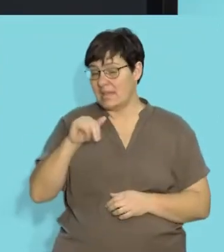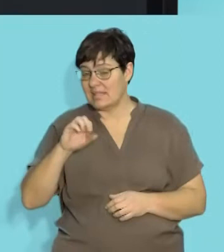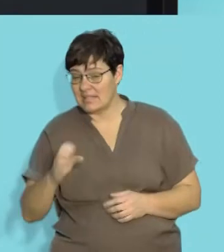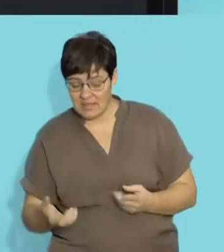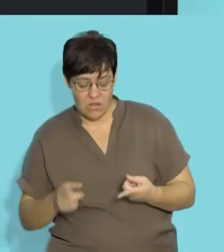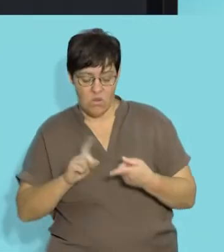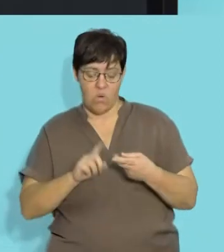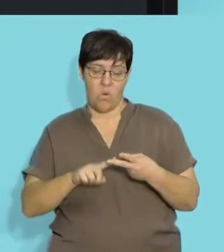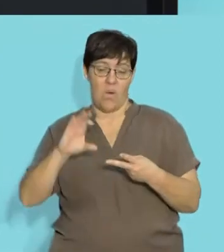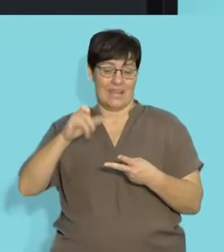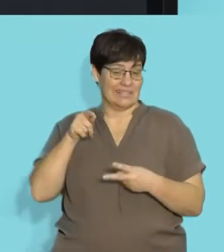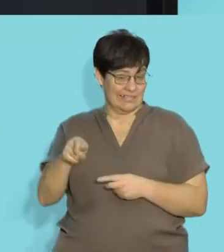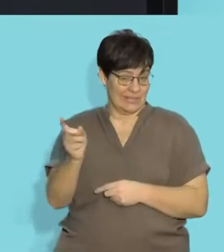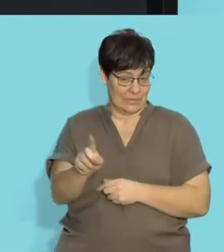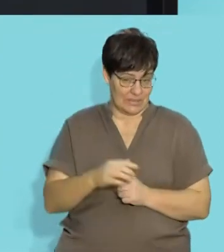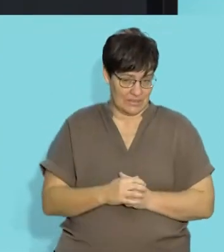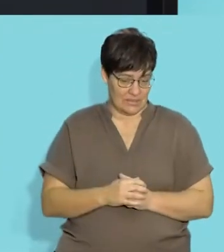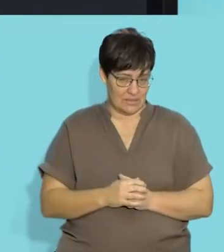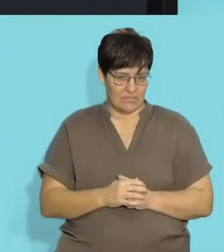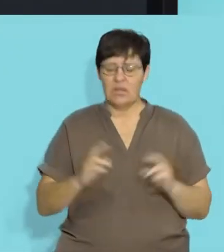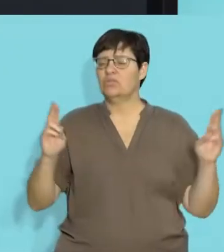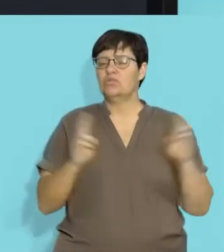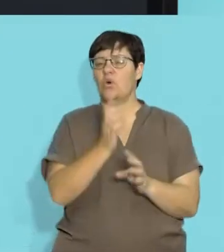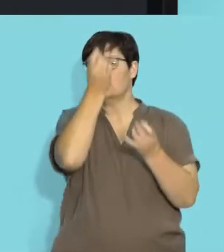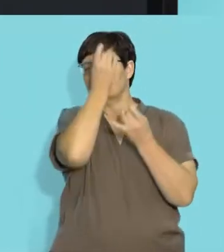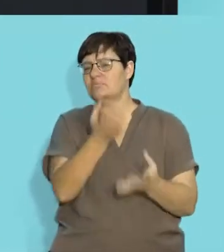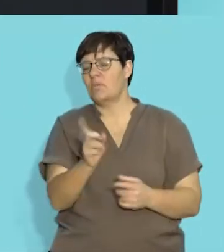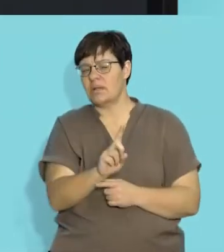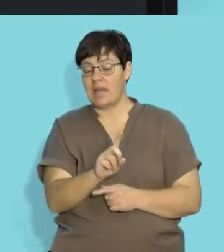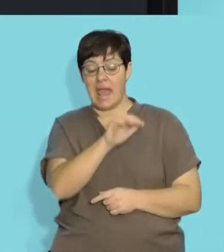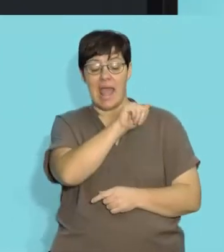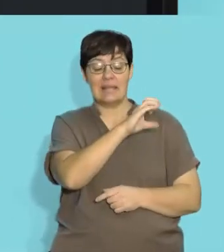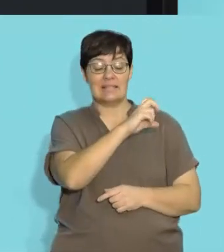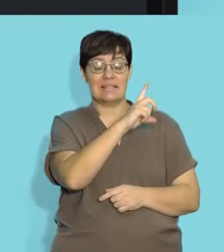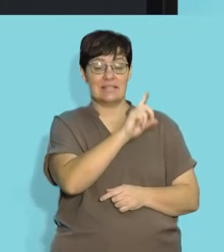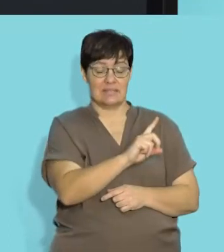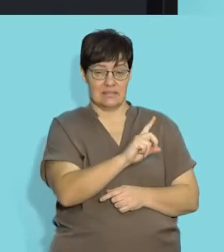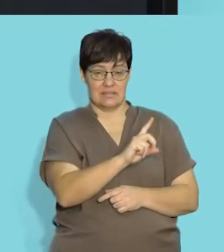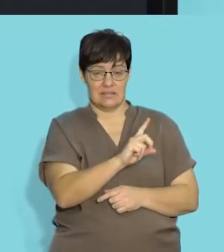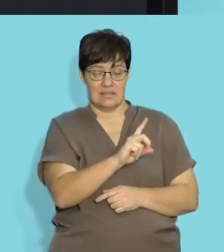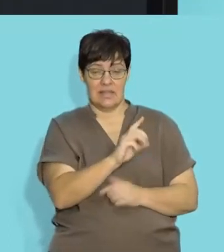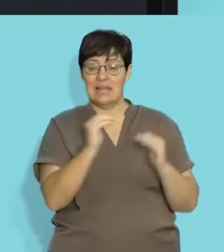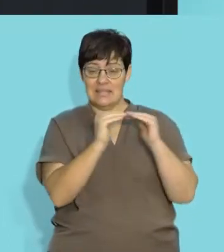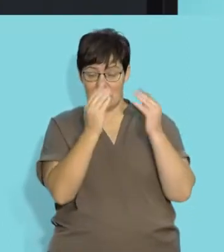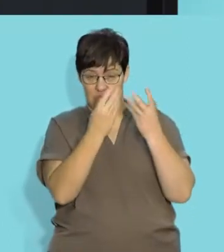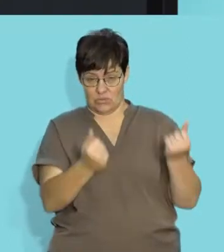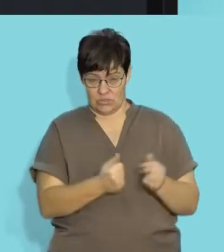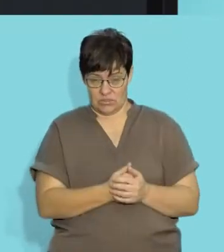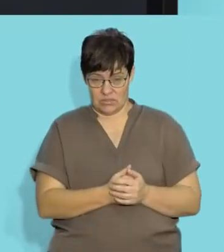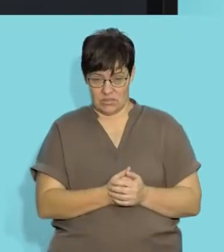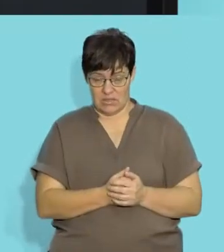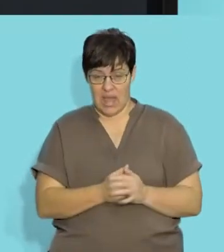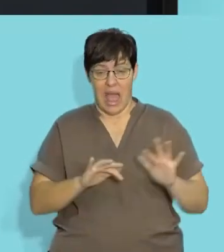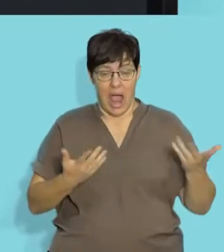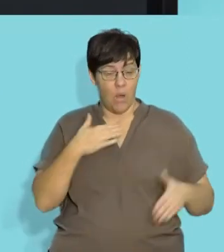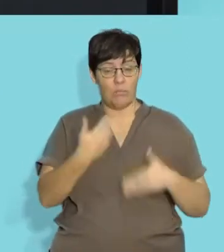base or, you know, an acid. So in a nutshell, what we are saying is that if the acid is a standard solution, then